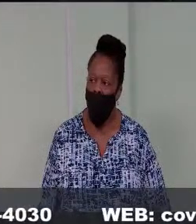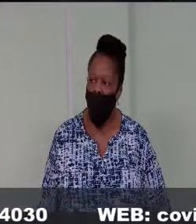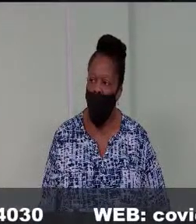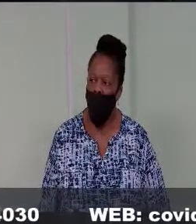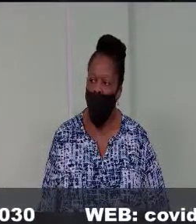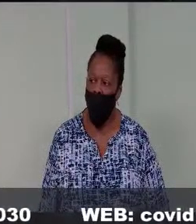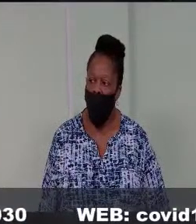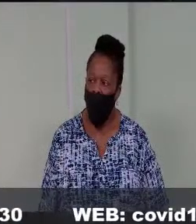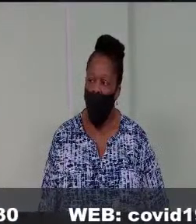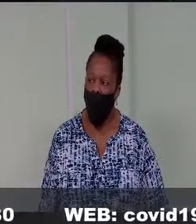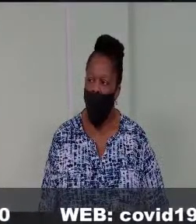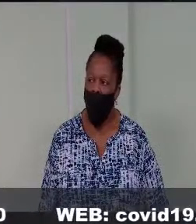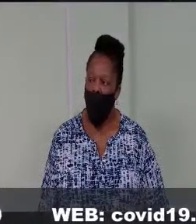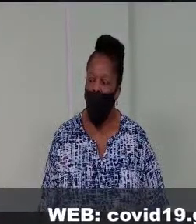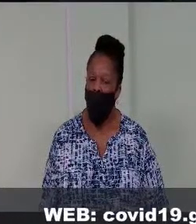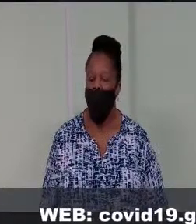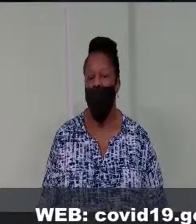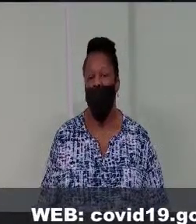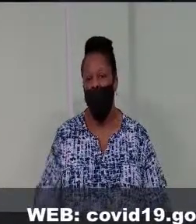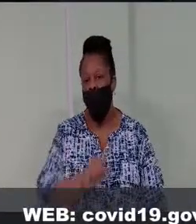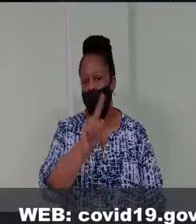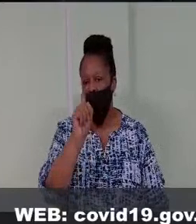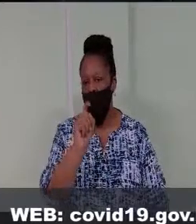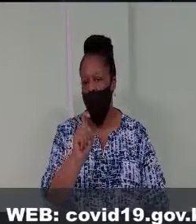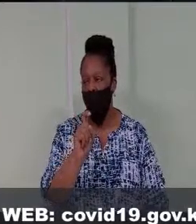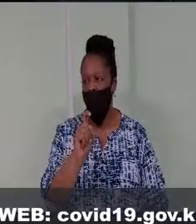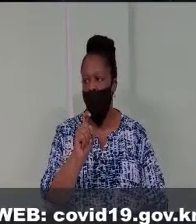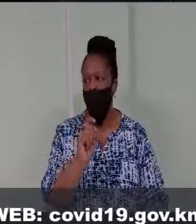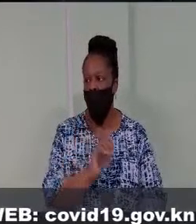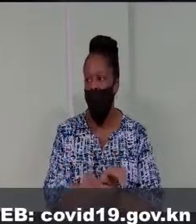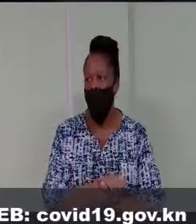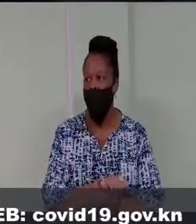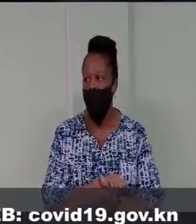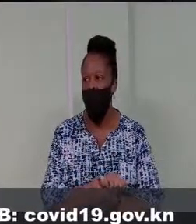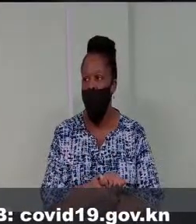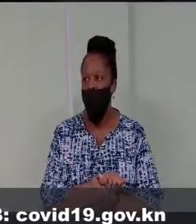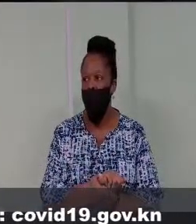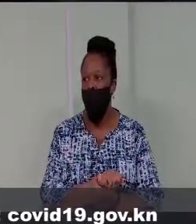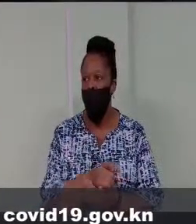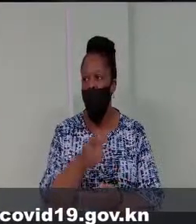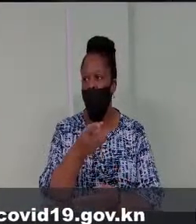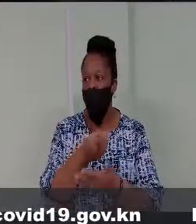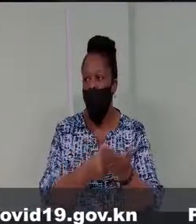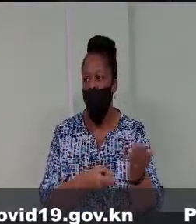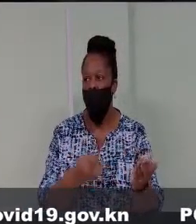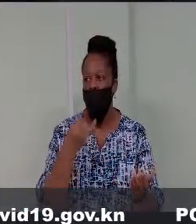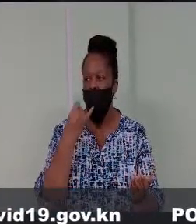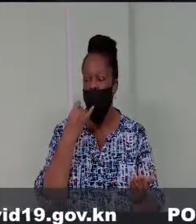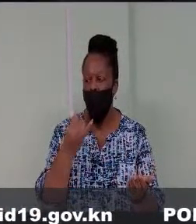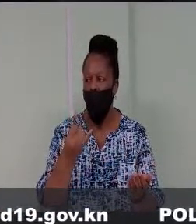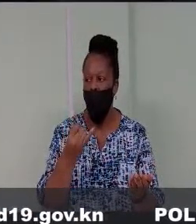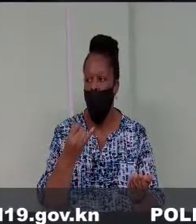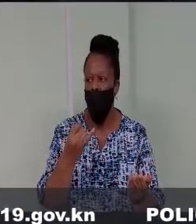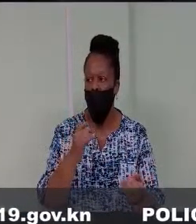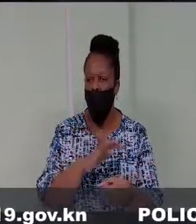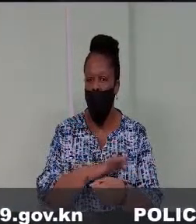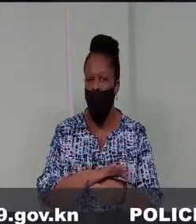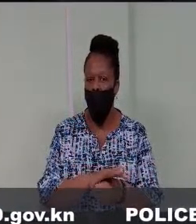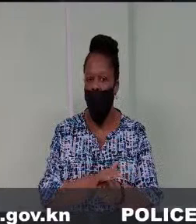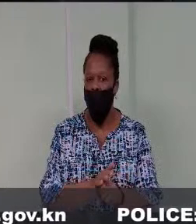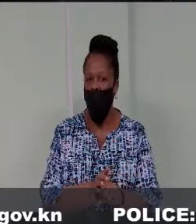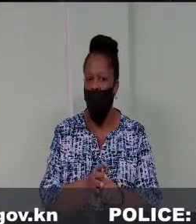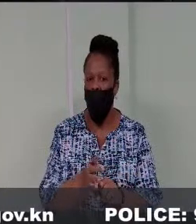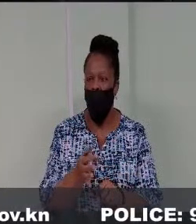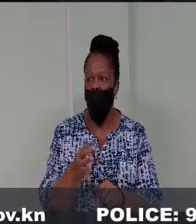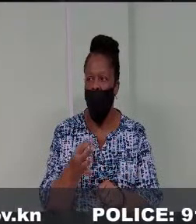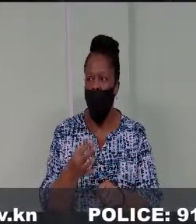by asking Dr. Wilkinson. Dr. Wilkinson, what is COVID fatigue? I have been